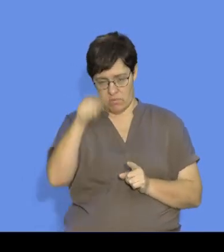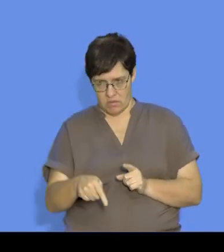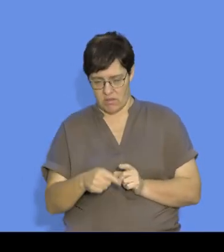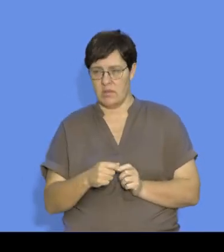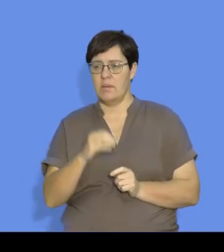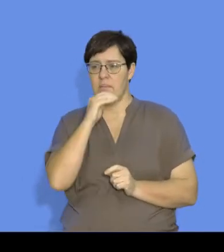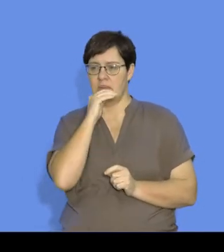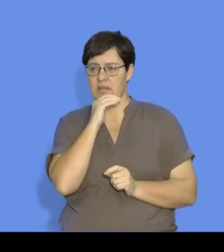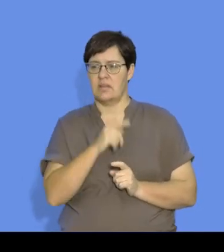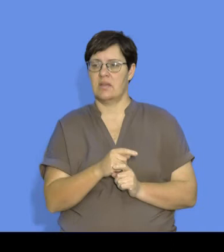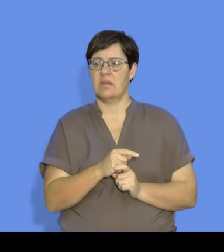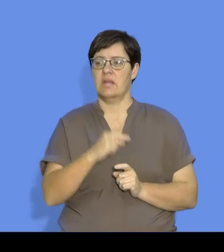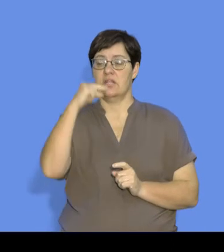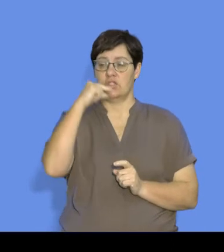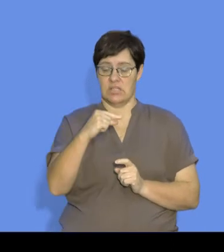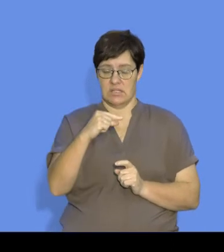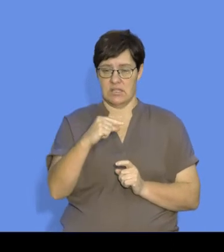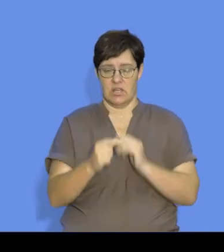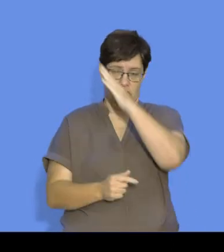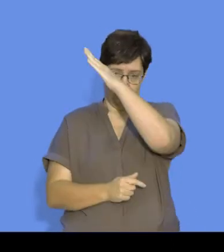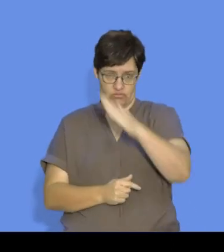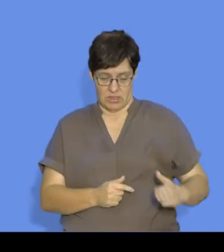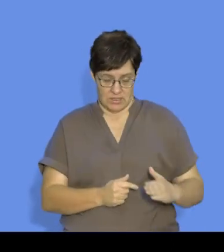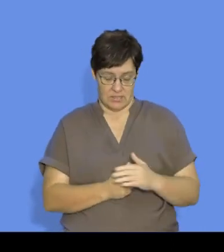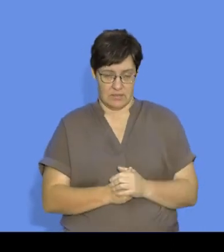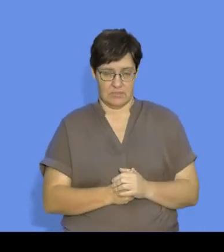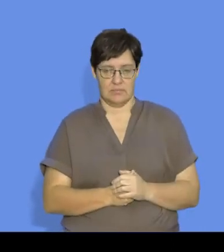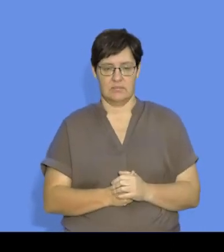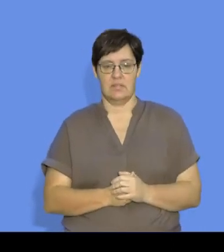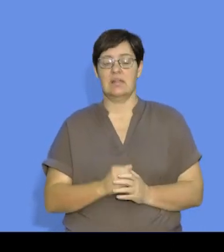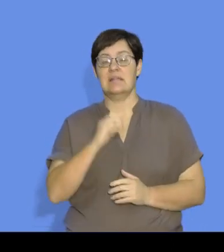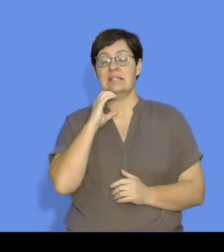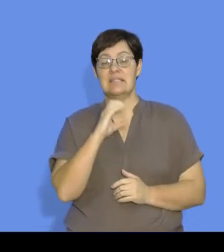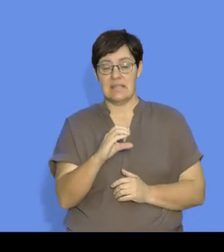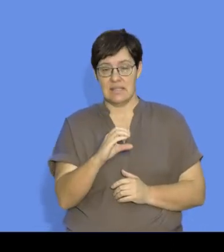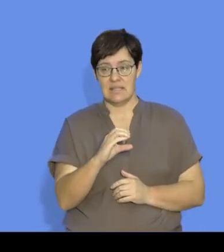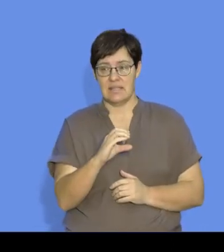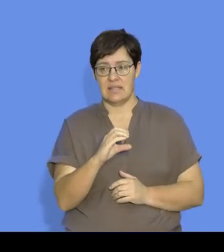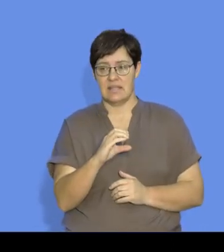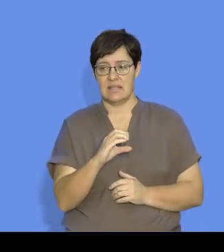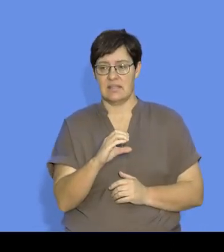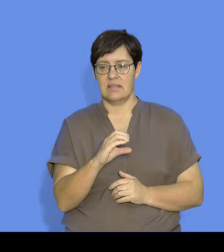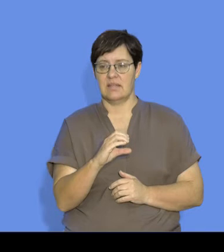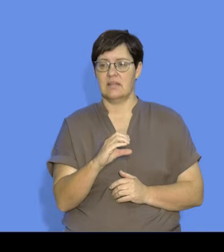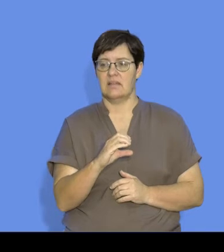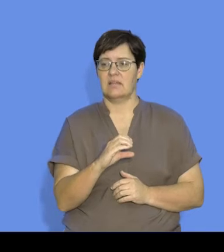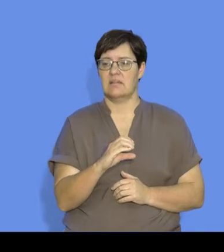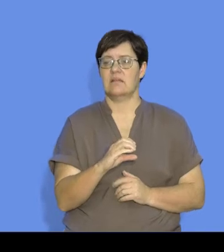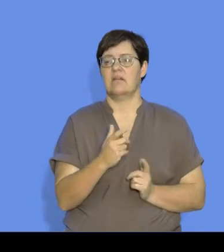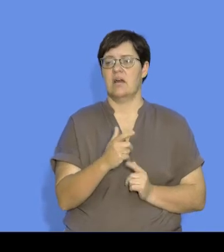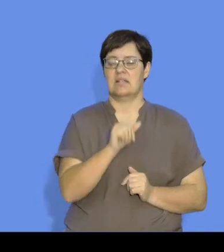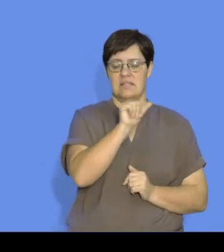means the graph of g will be the straight line. C is the point 6 and